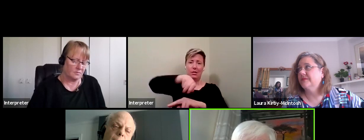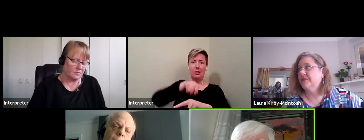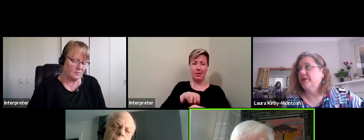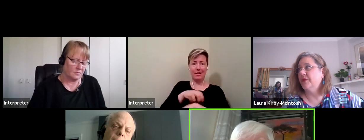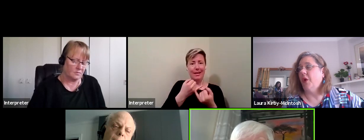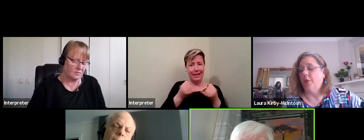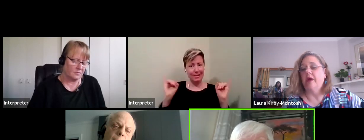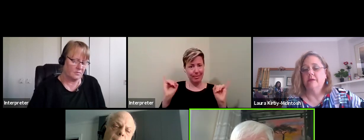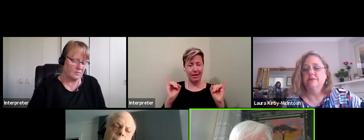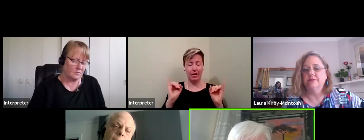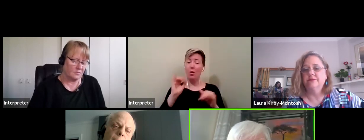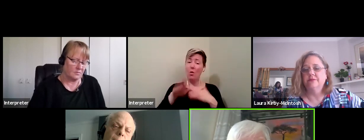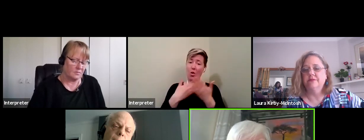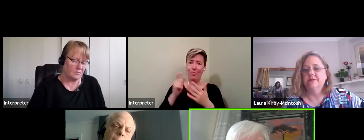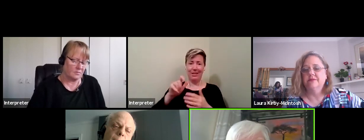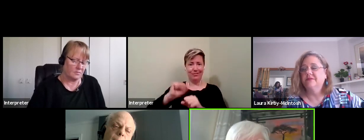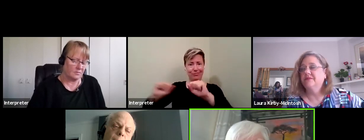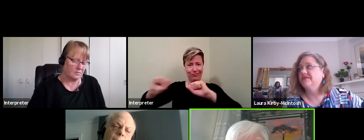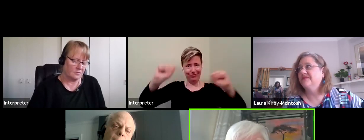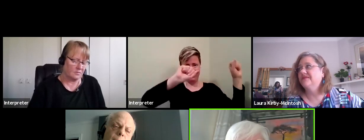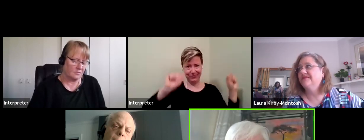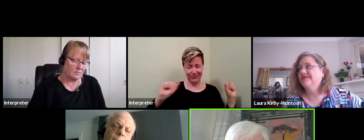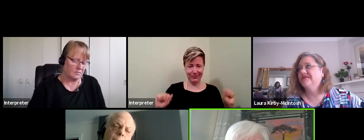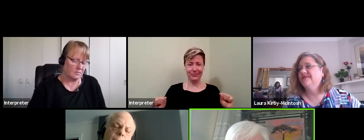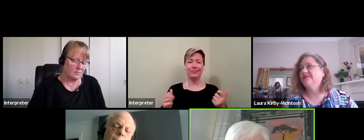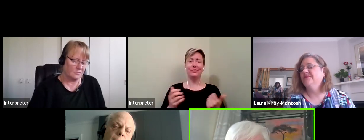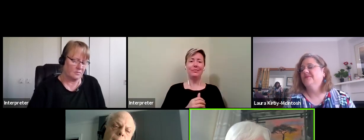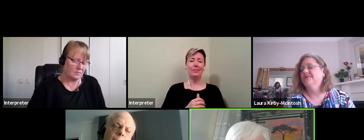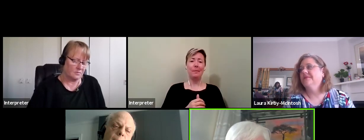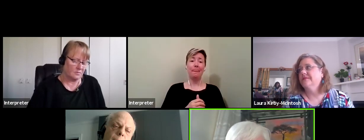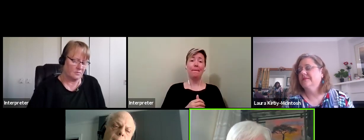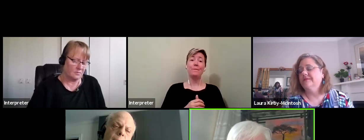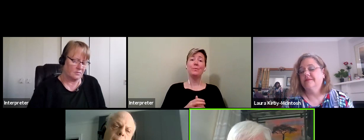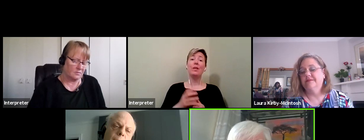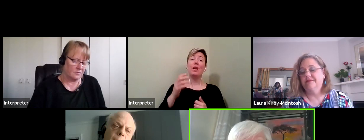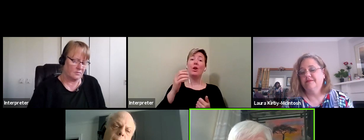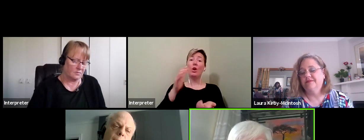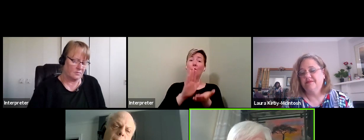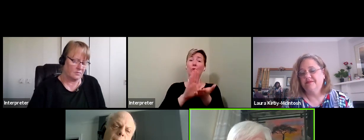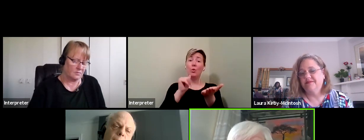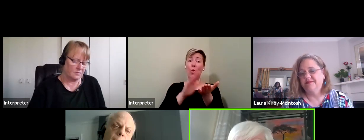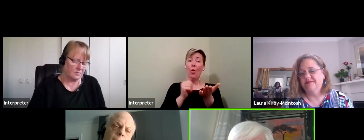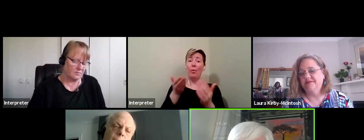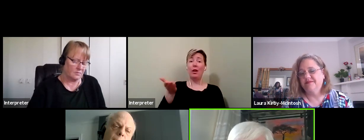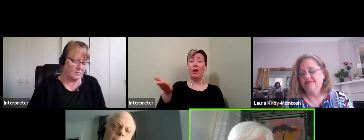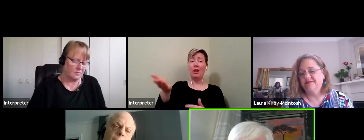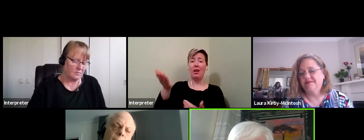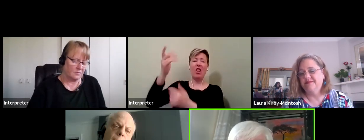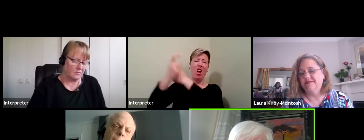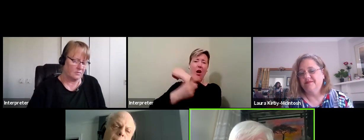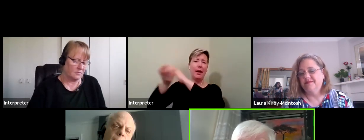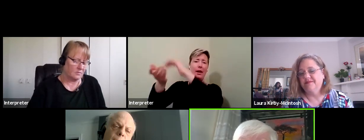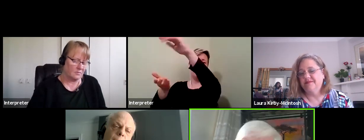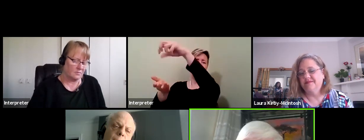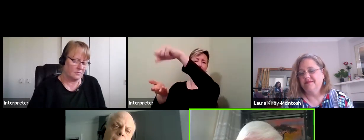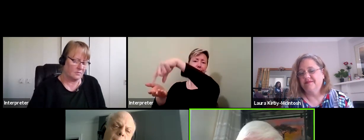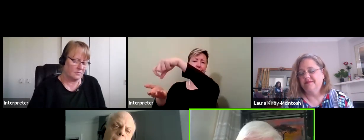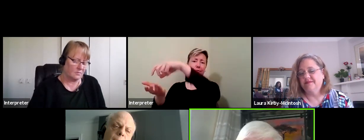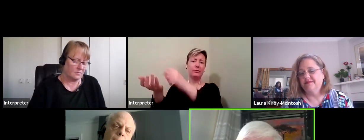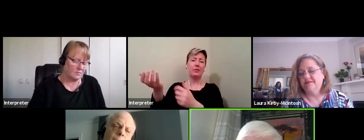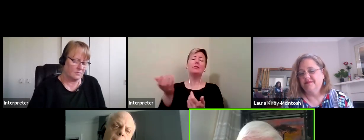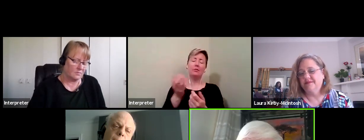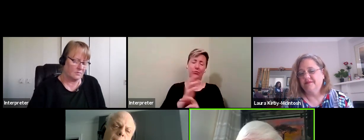of course. Making sure that, of course, your accessible soap dispensers and accessible sinks are provided, and